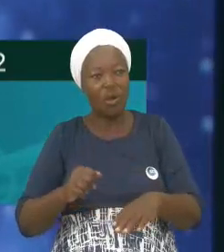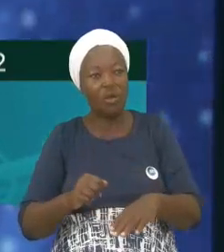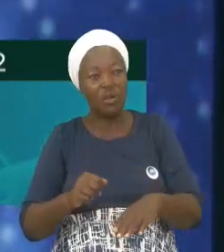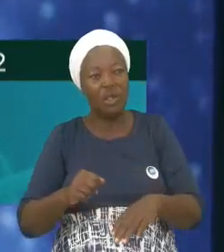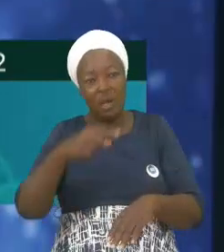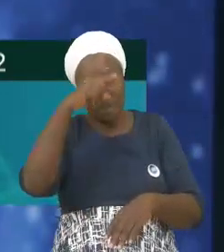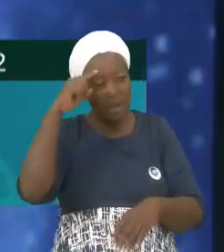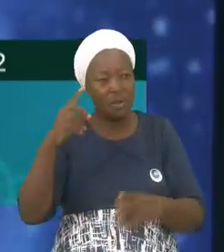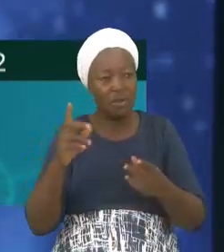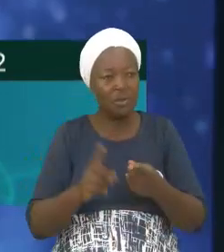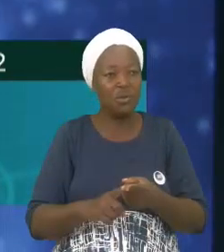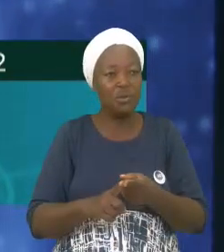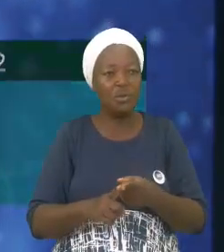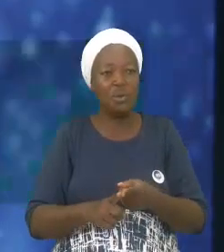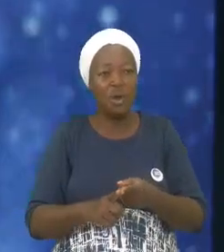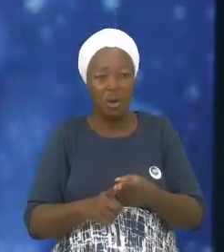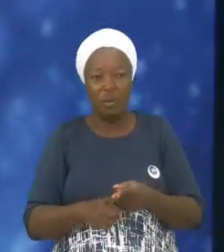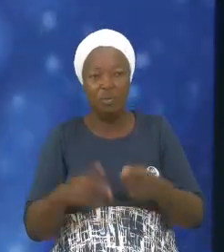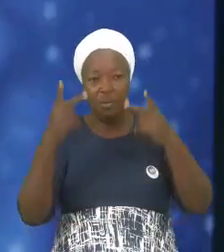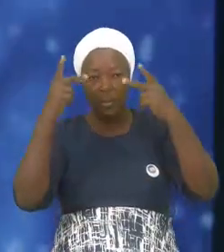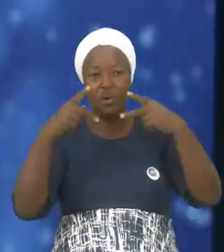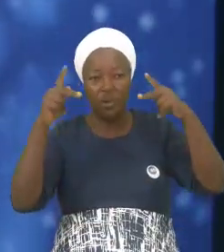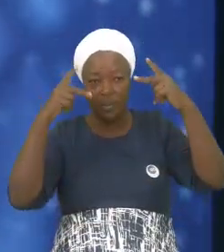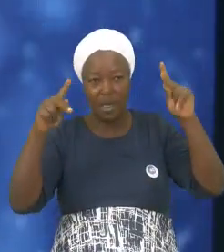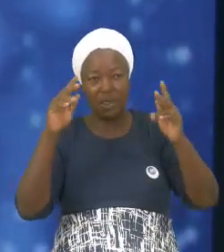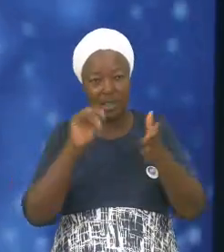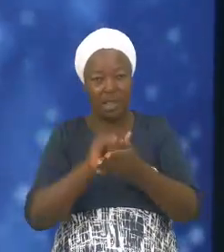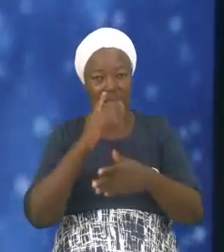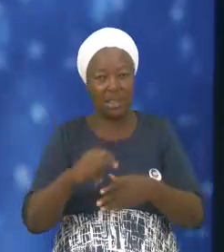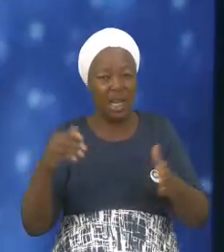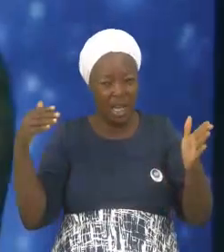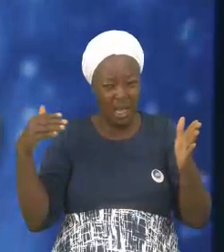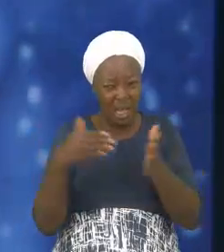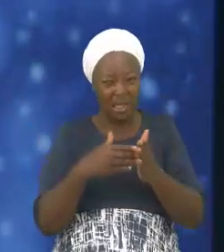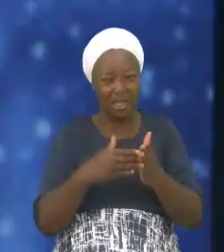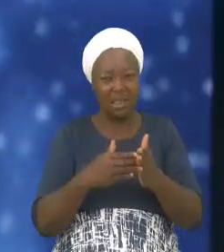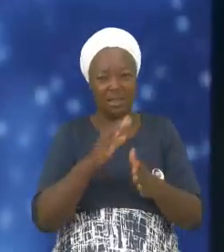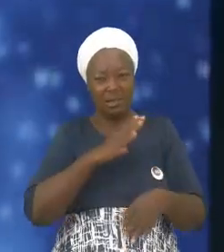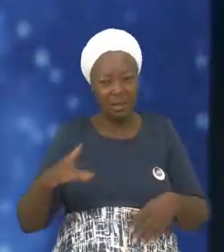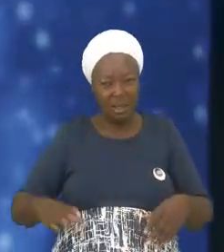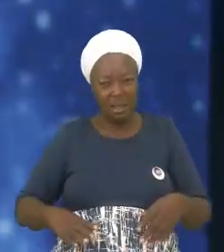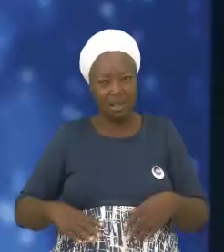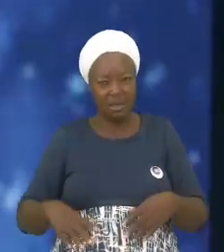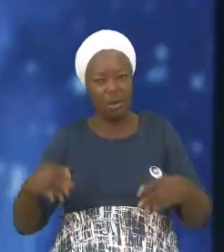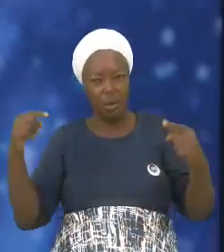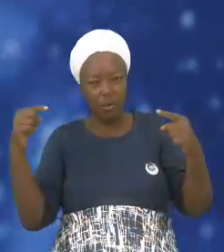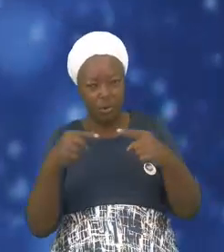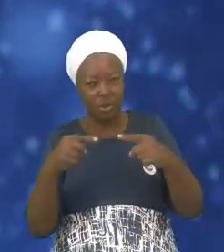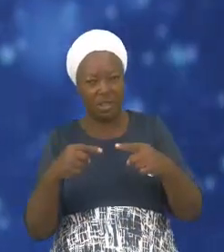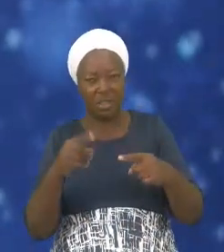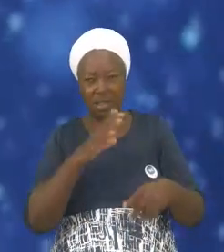in his hand. That's the Antichrist. That the prince of the world, that the prince of perdition, and he